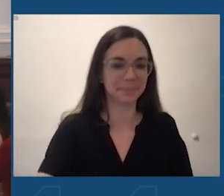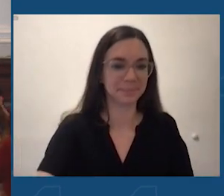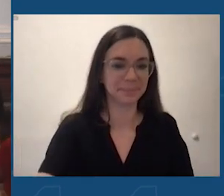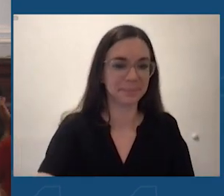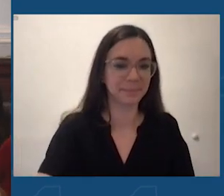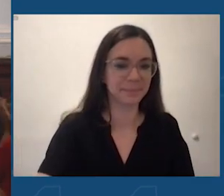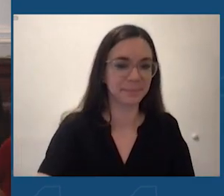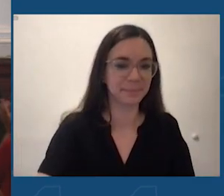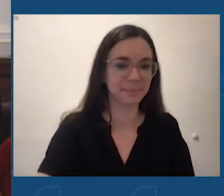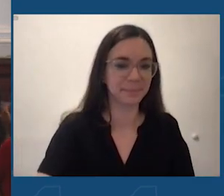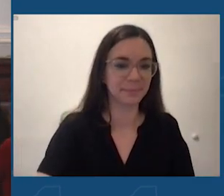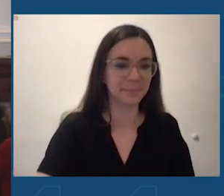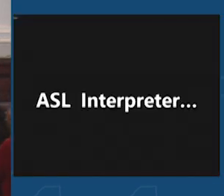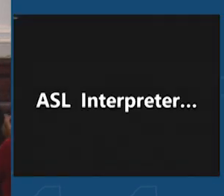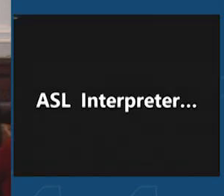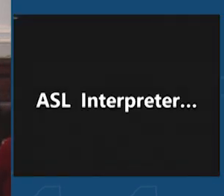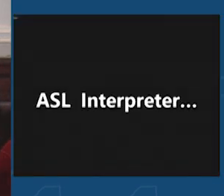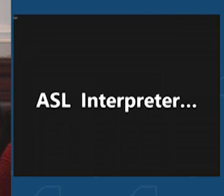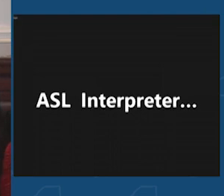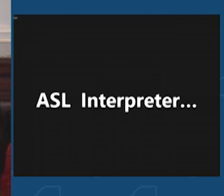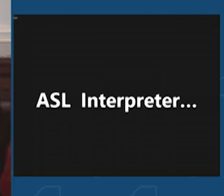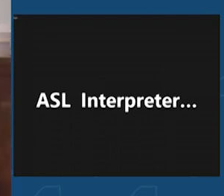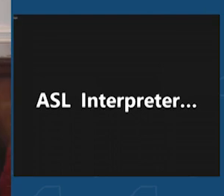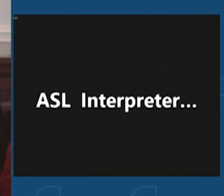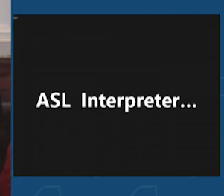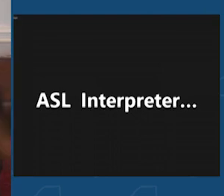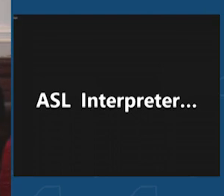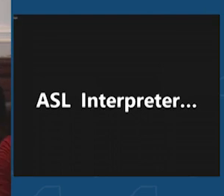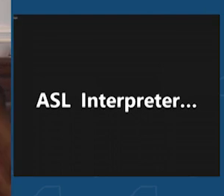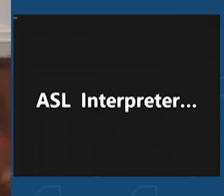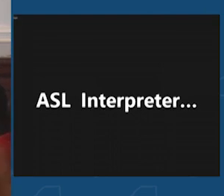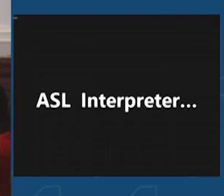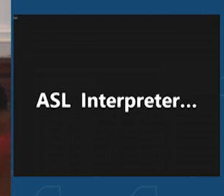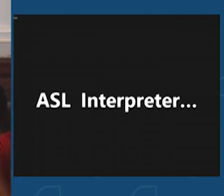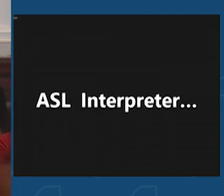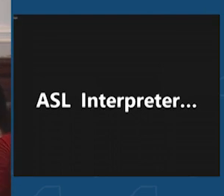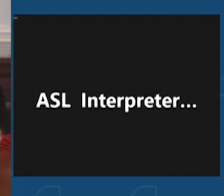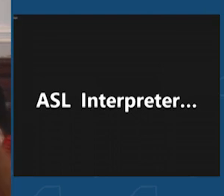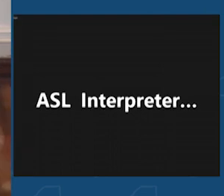Please welcome to the stage Representative Richie Torres.